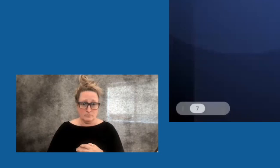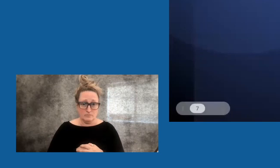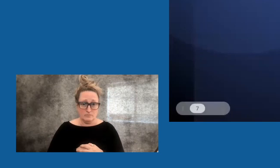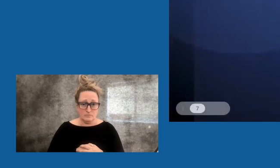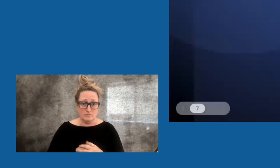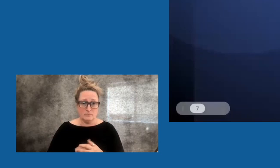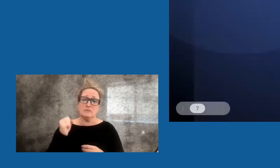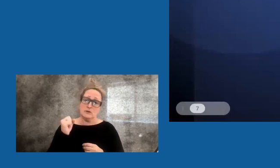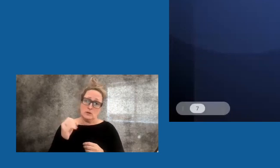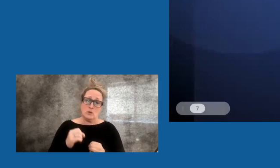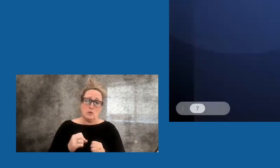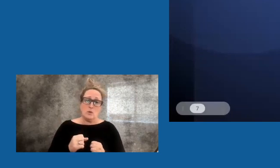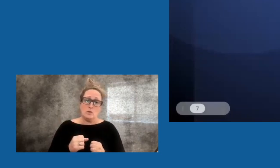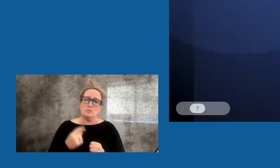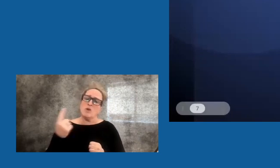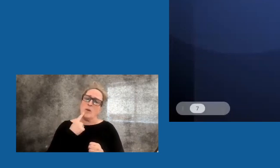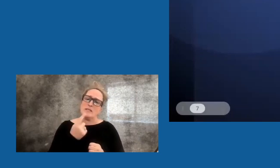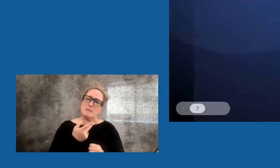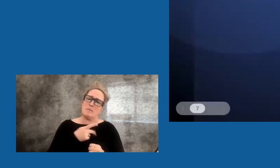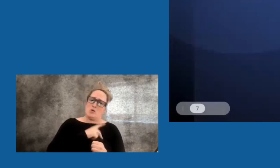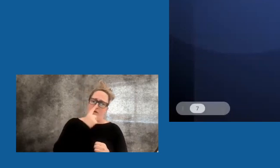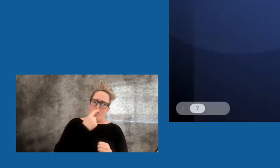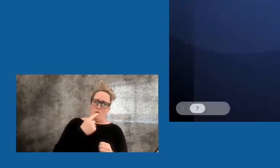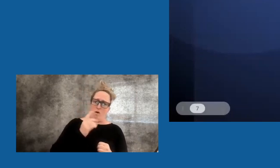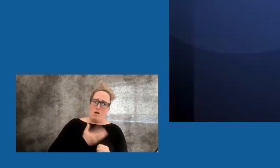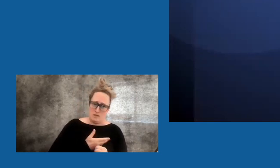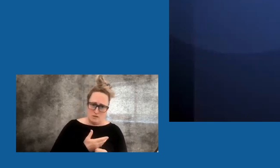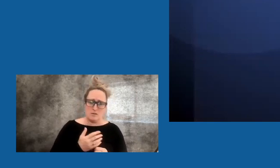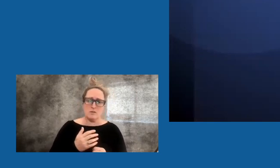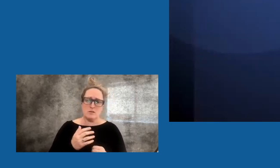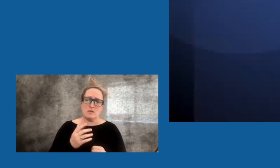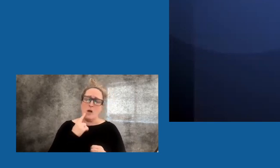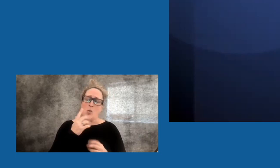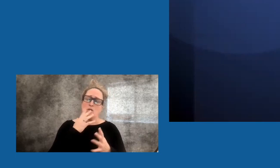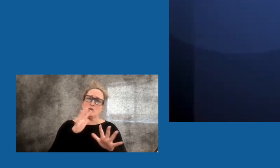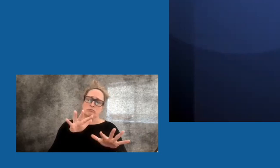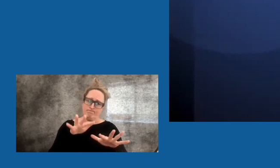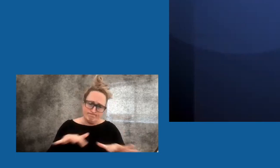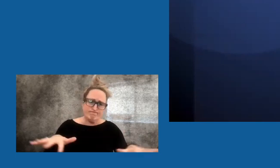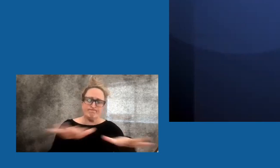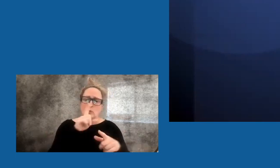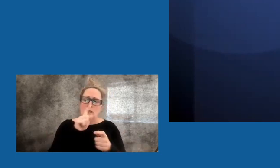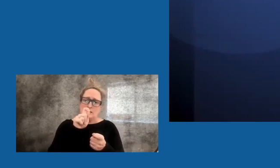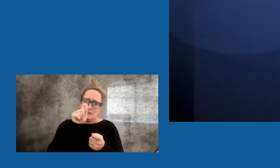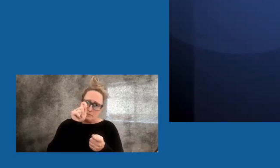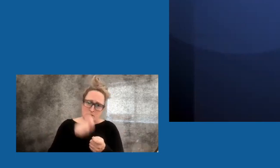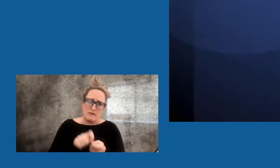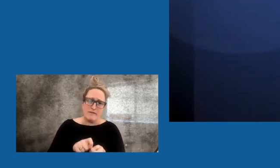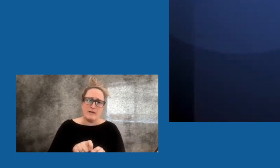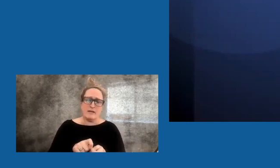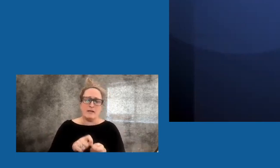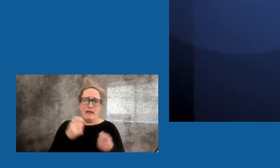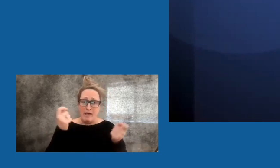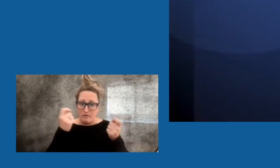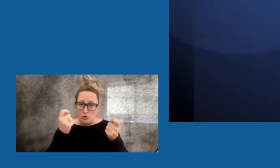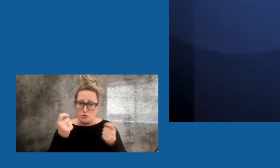So these are always personal for us. And I want to bring into this space some very specific